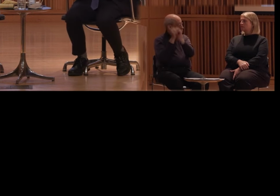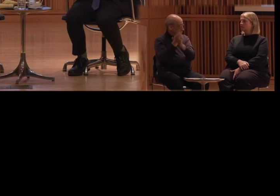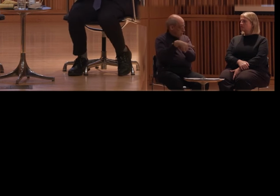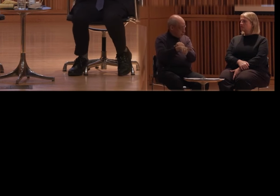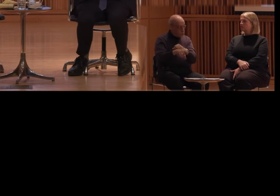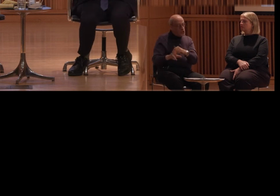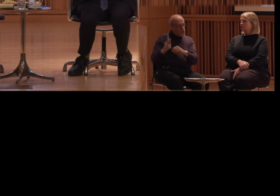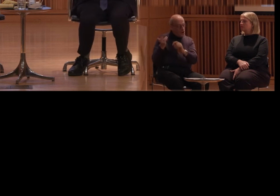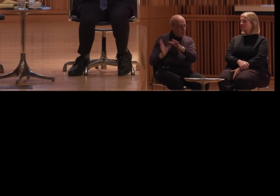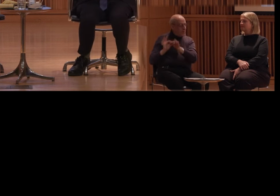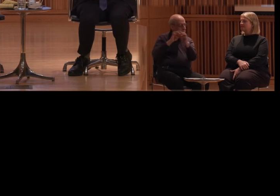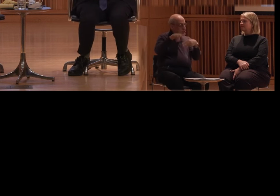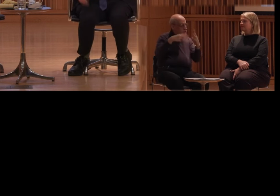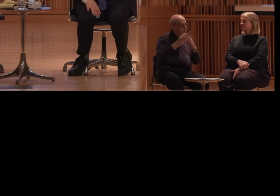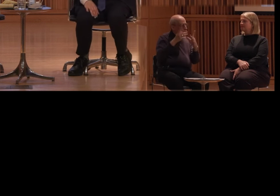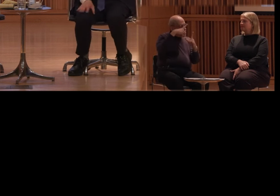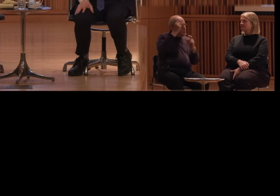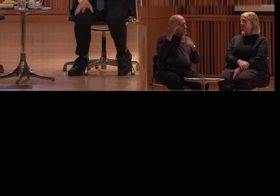the larger world by this